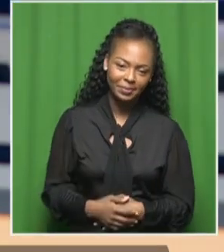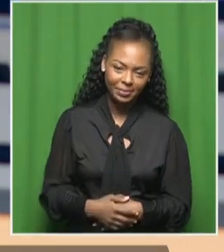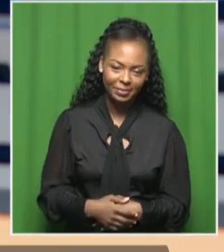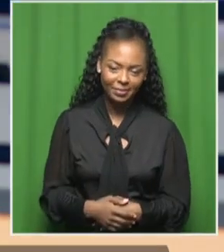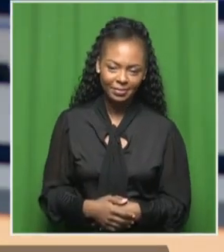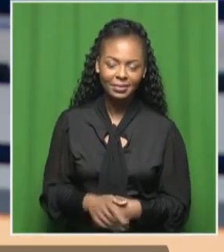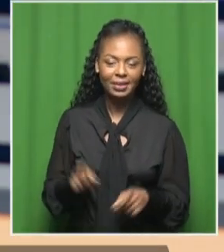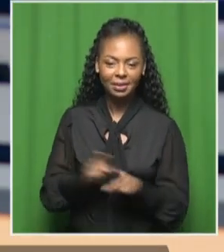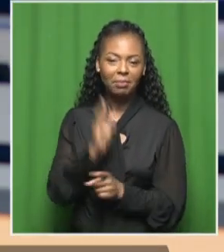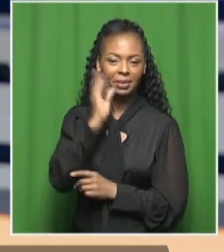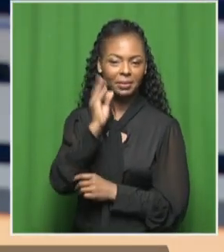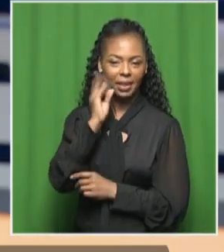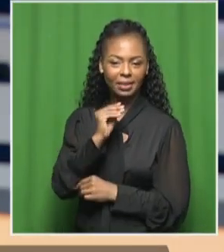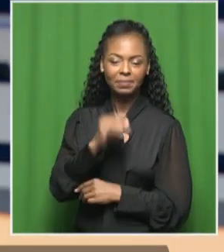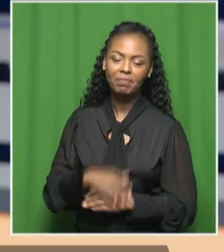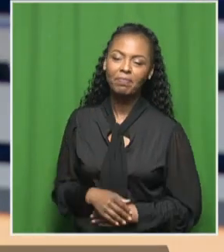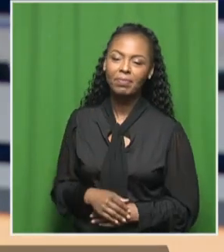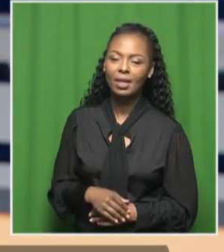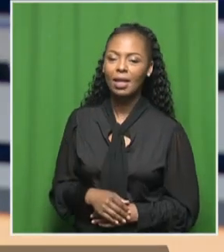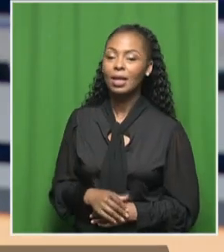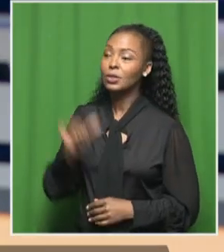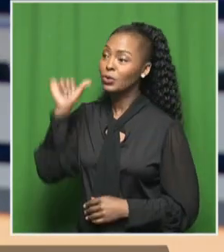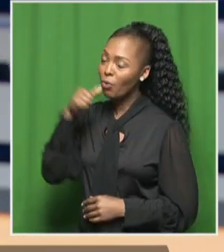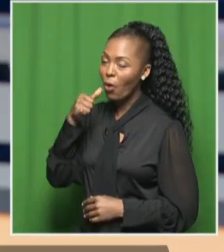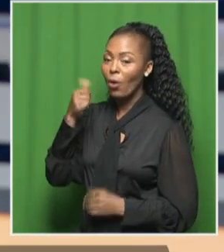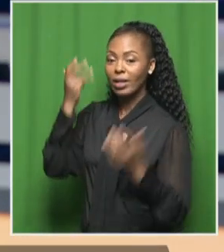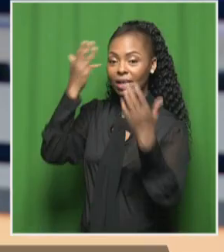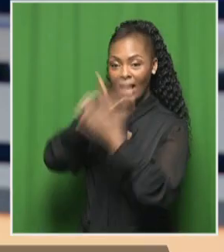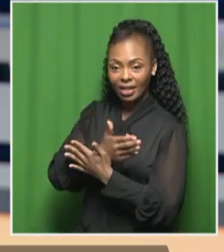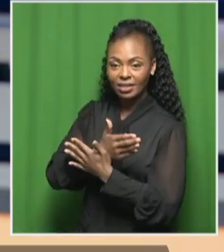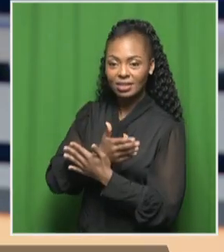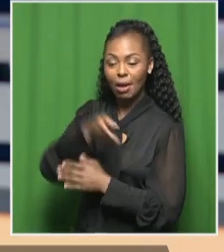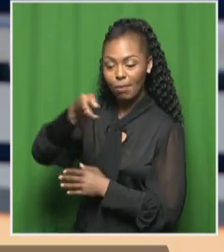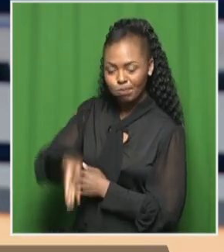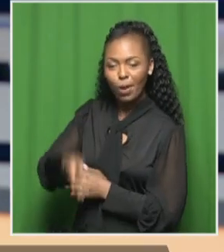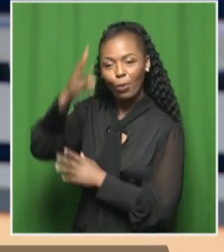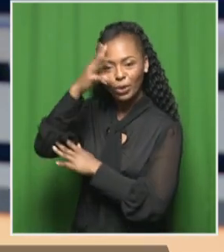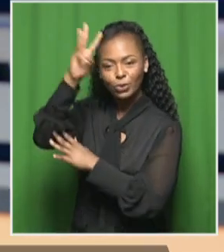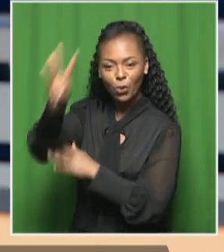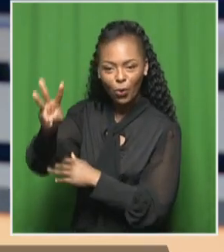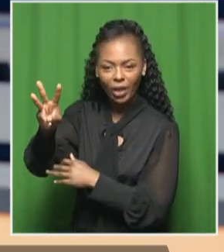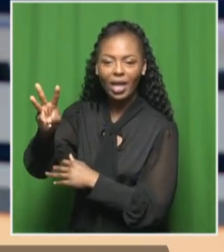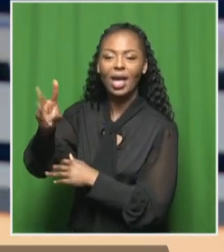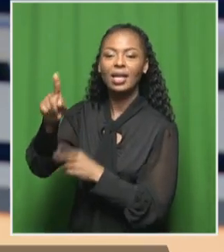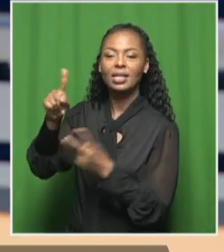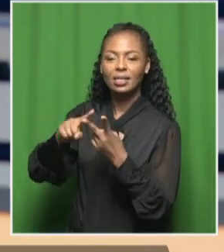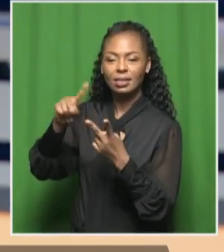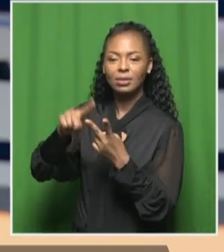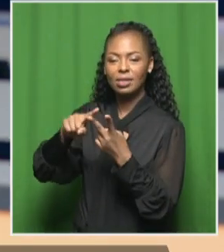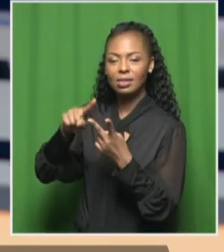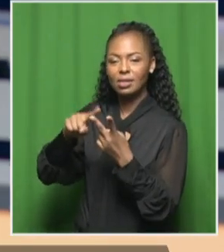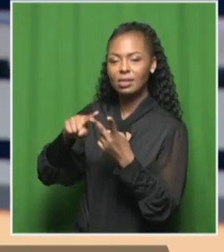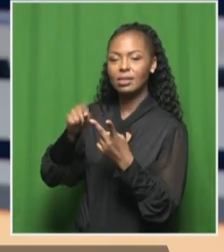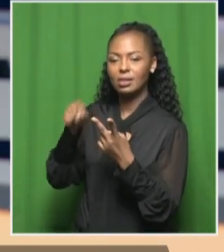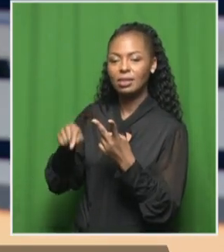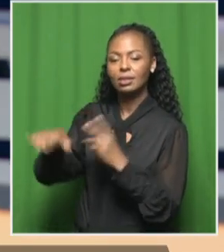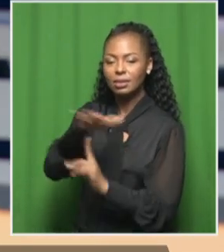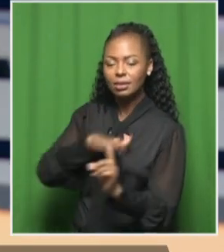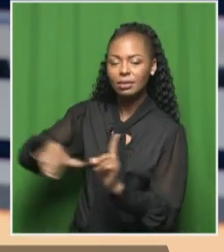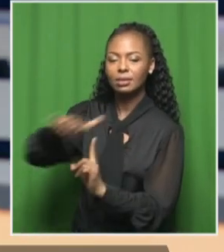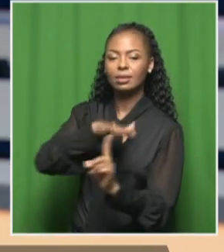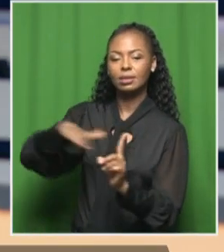you know, looking forward to tomorrow night, of course, here in Pretoria, and then Sun City on